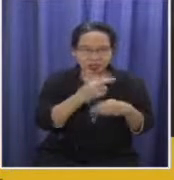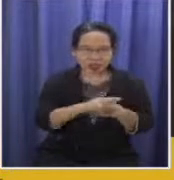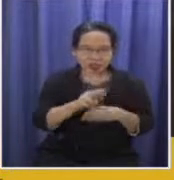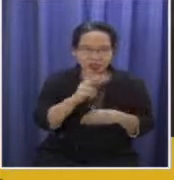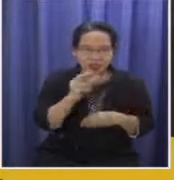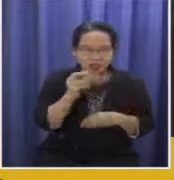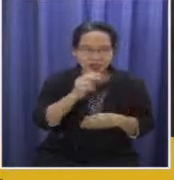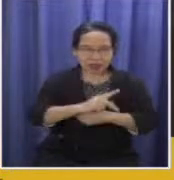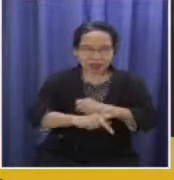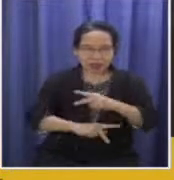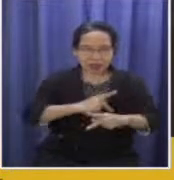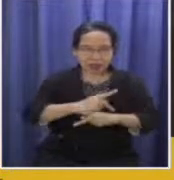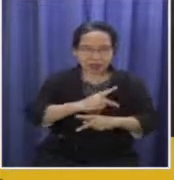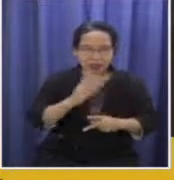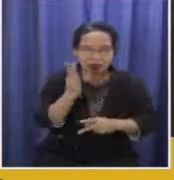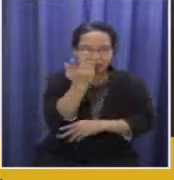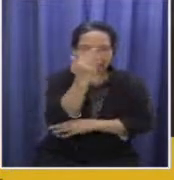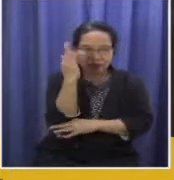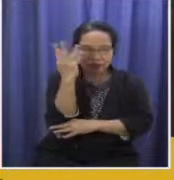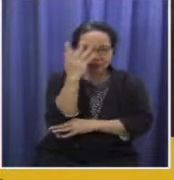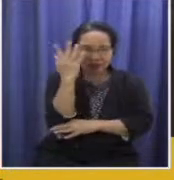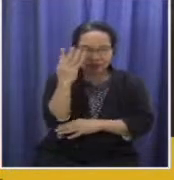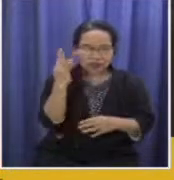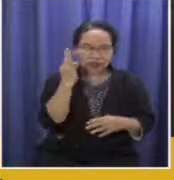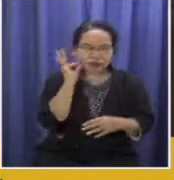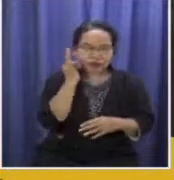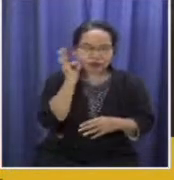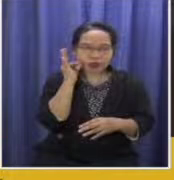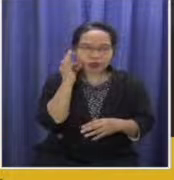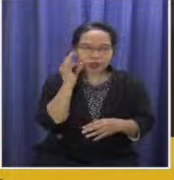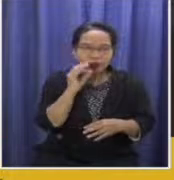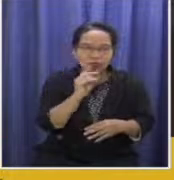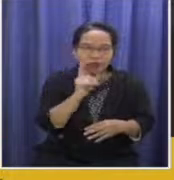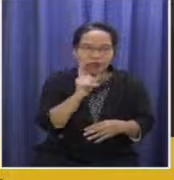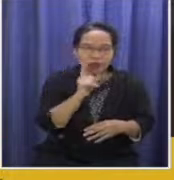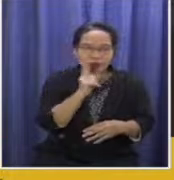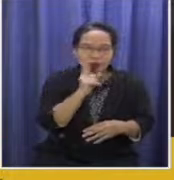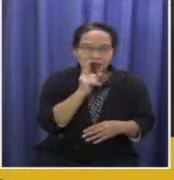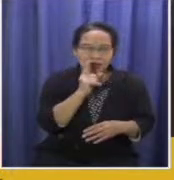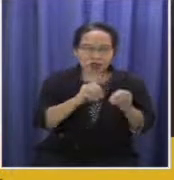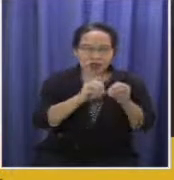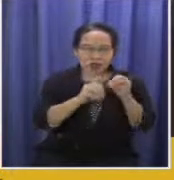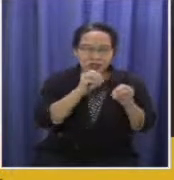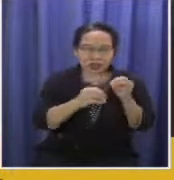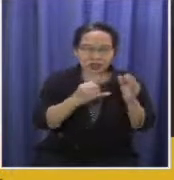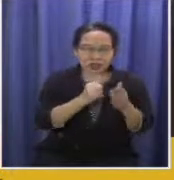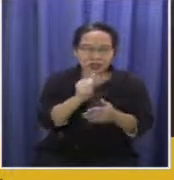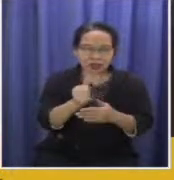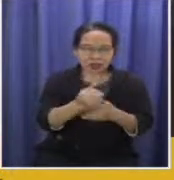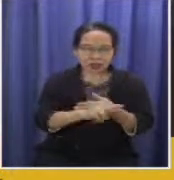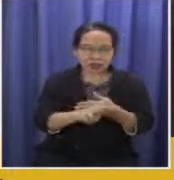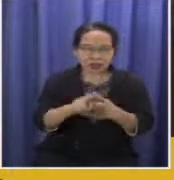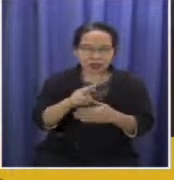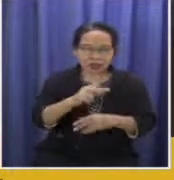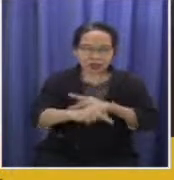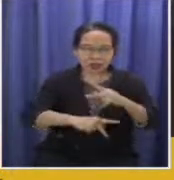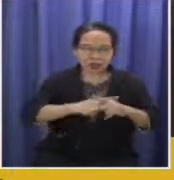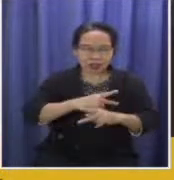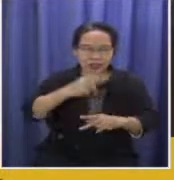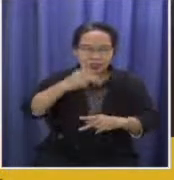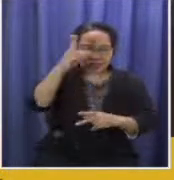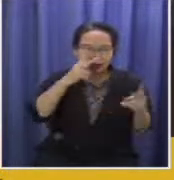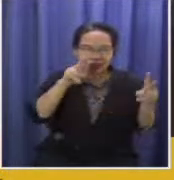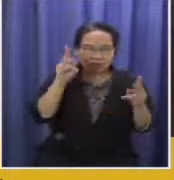kind, and the tree yielding fruit, whose seed was in itself after its kind. And